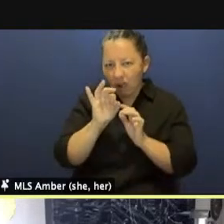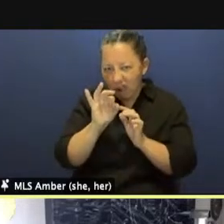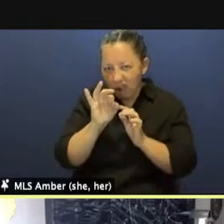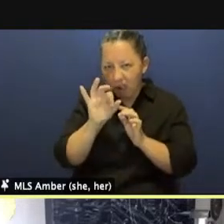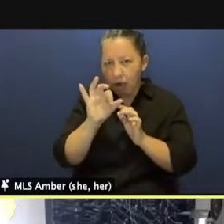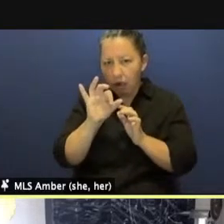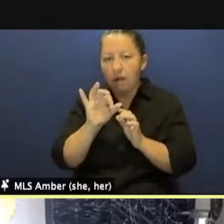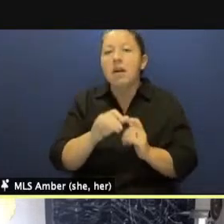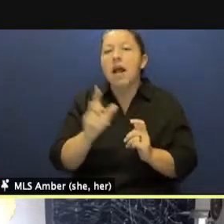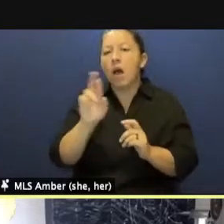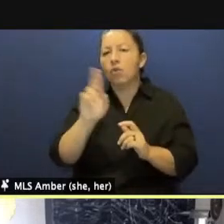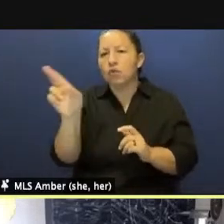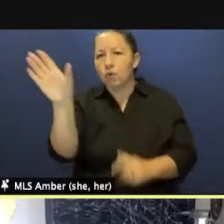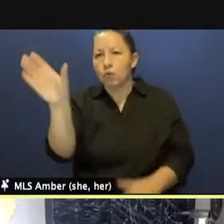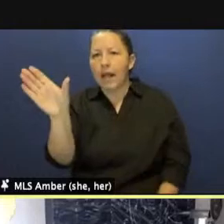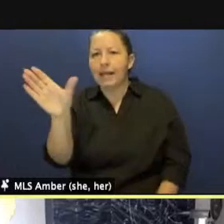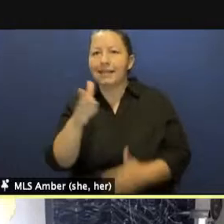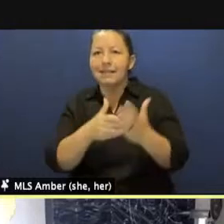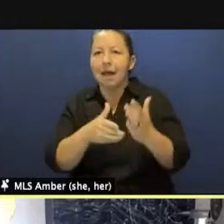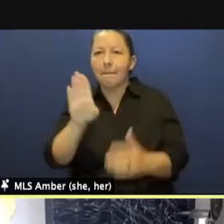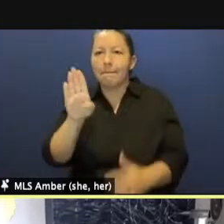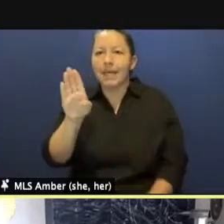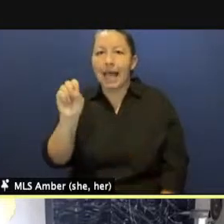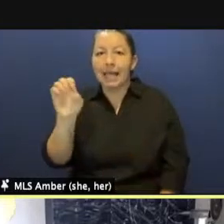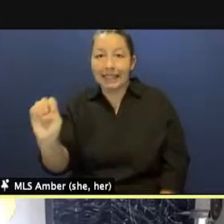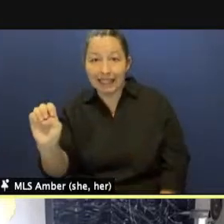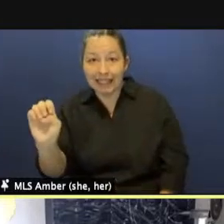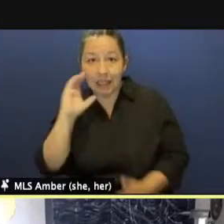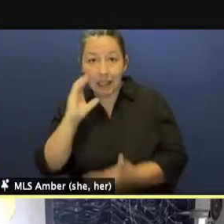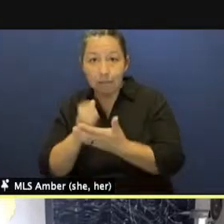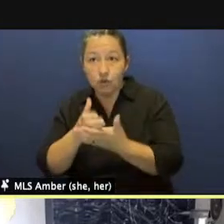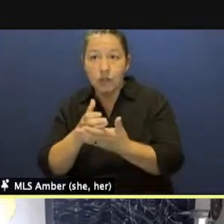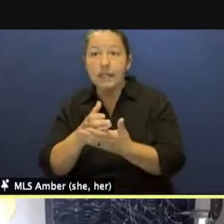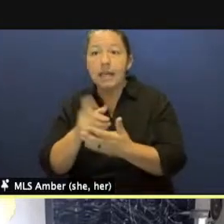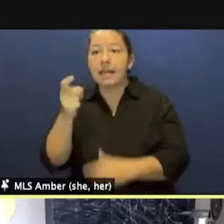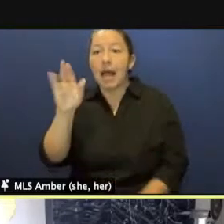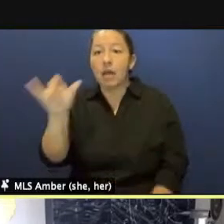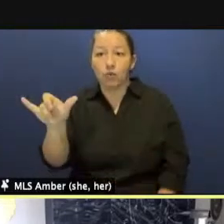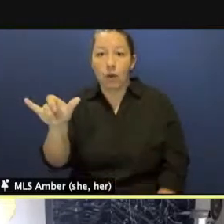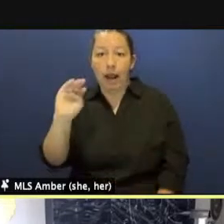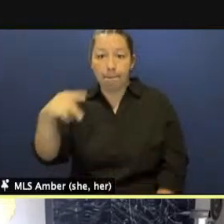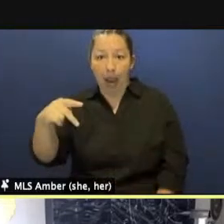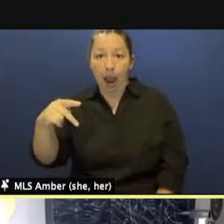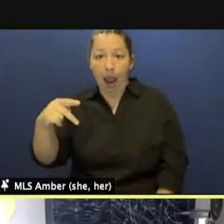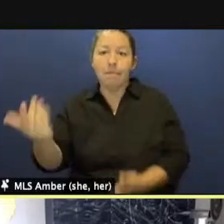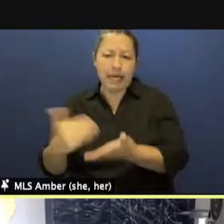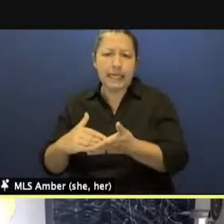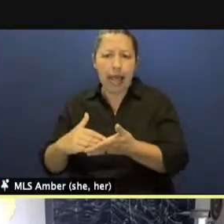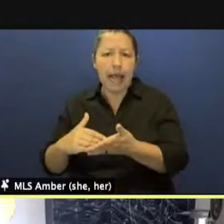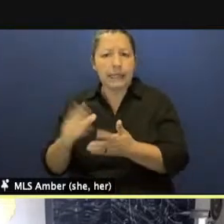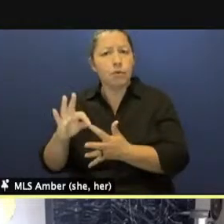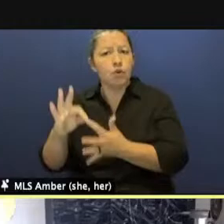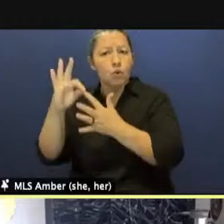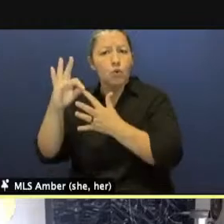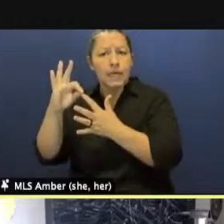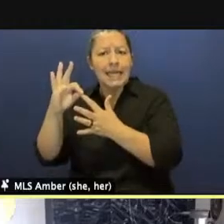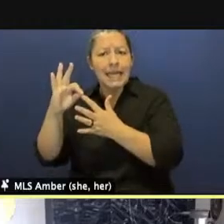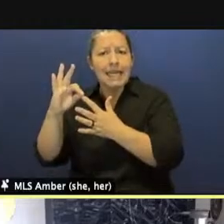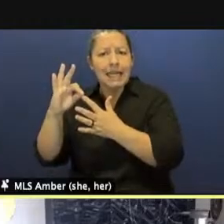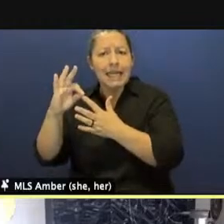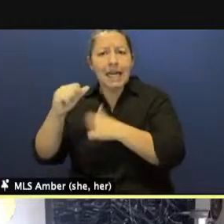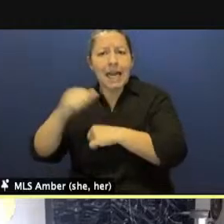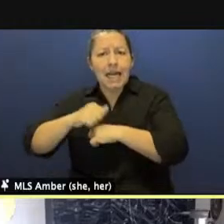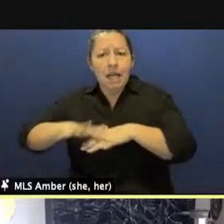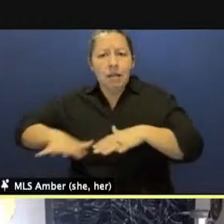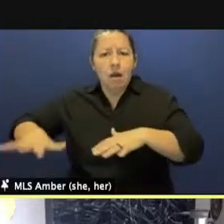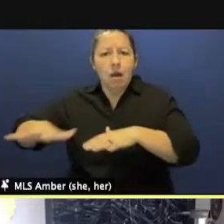some BSE images and X-ray maps of, again, some rather unique lithologies